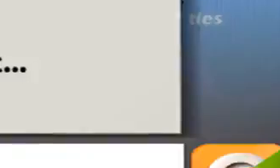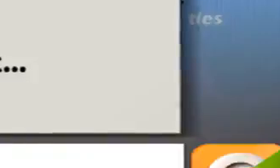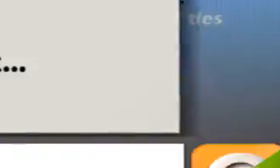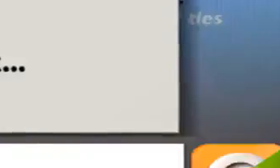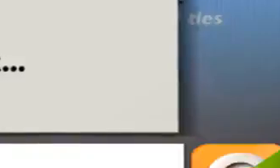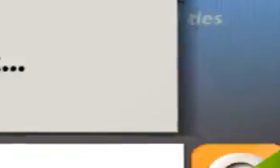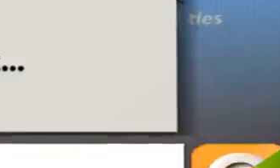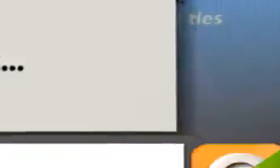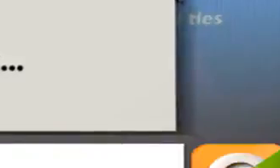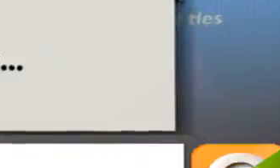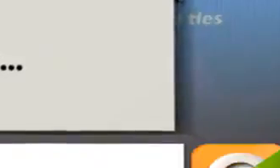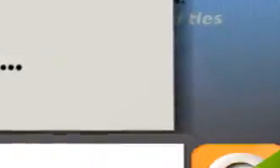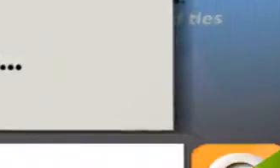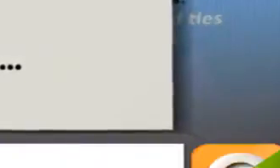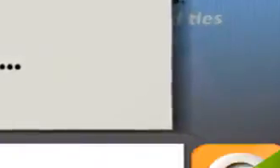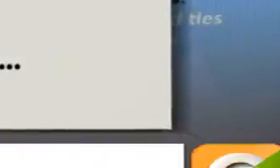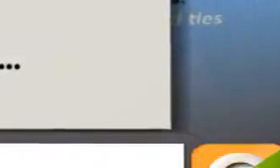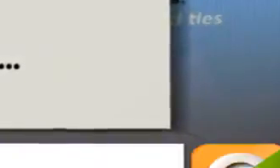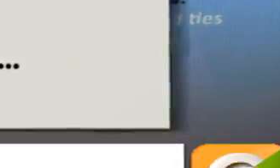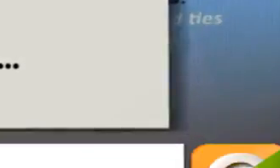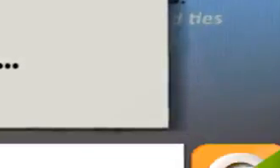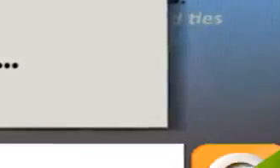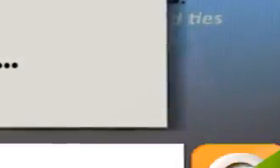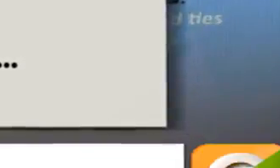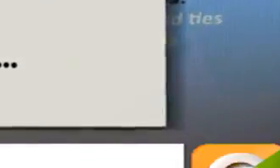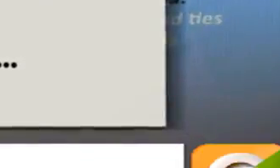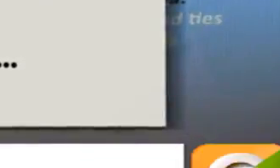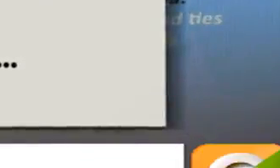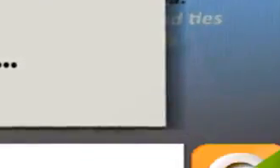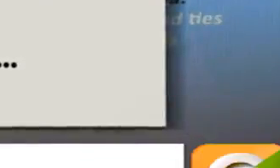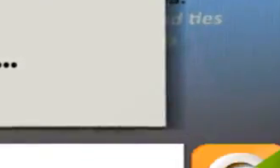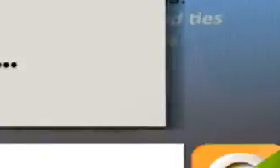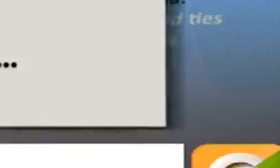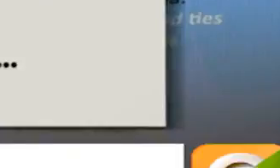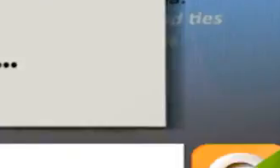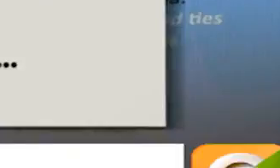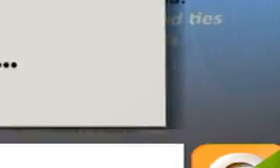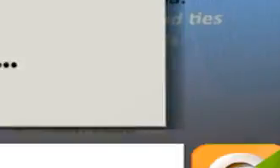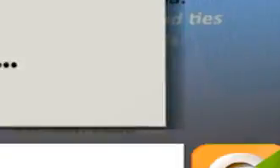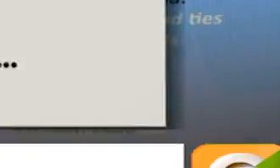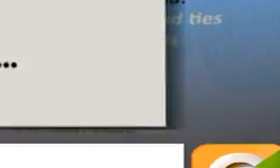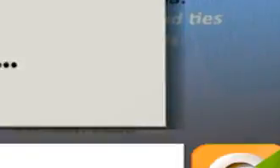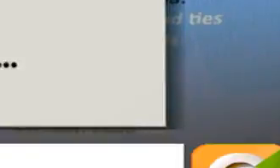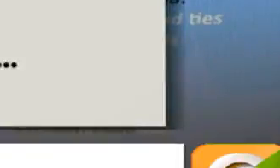Article 89(4) of the Constitution that limits the limitation of electoral boundaries 12 months to the